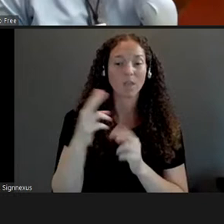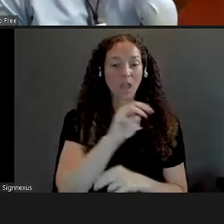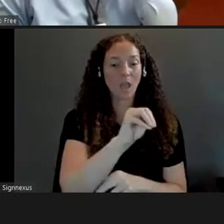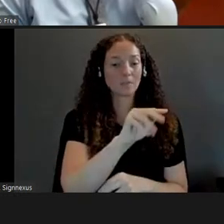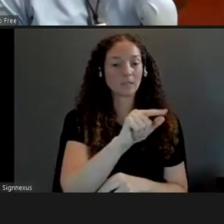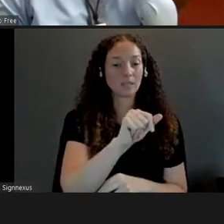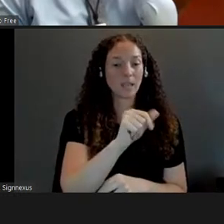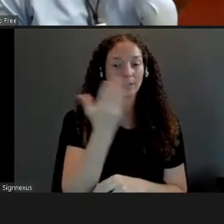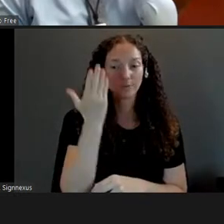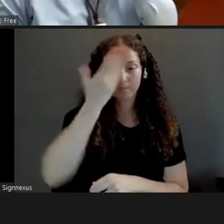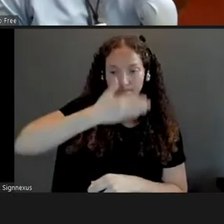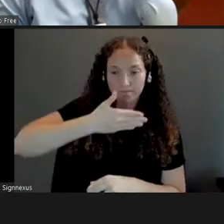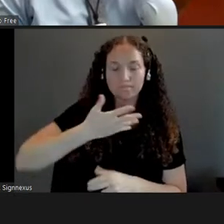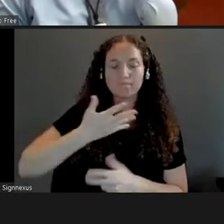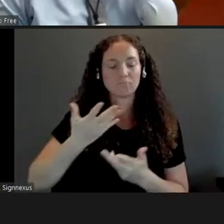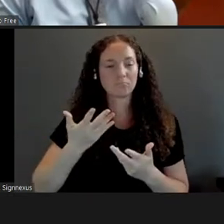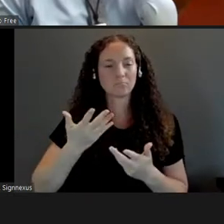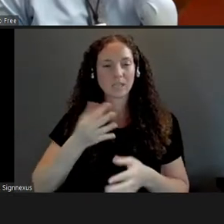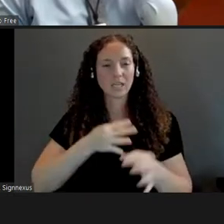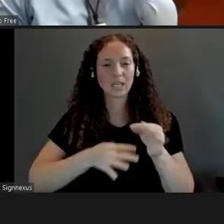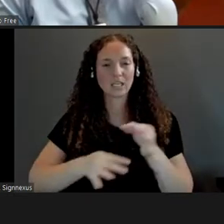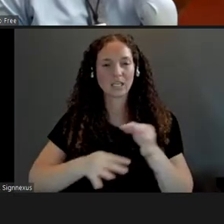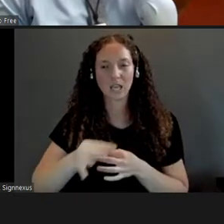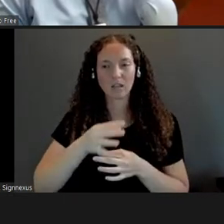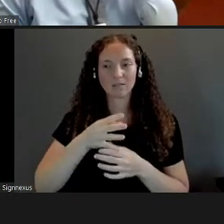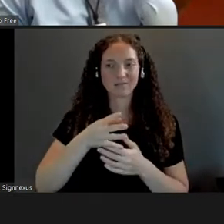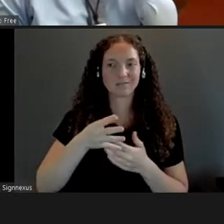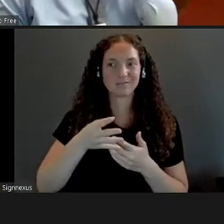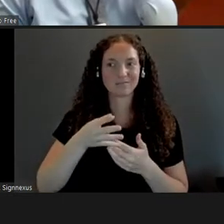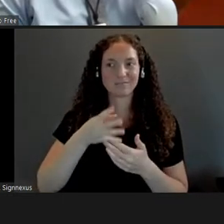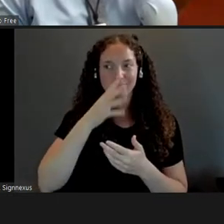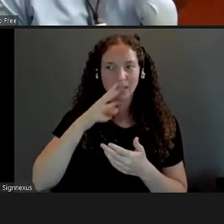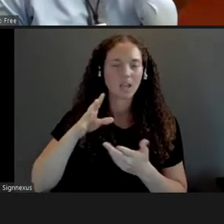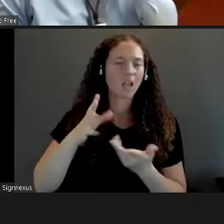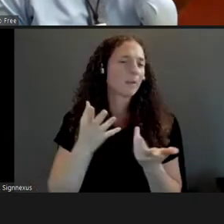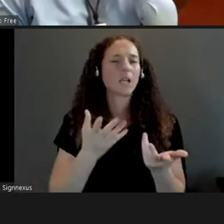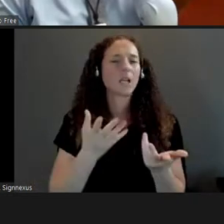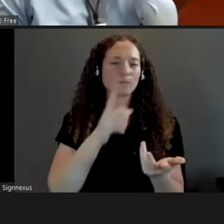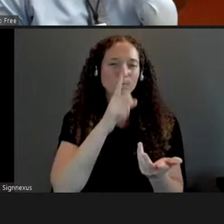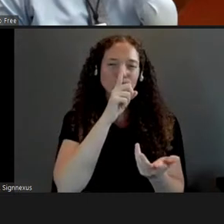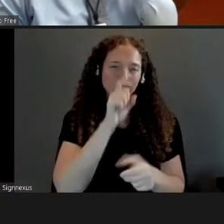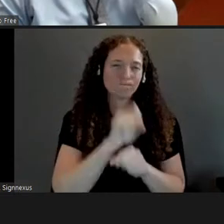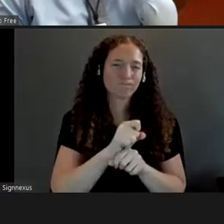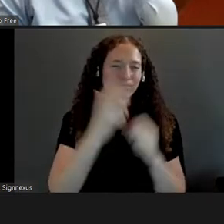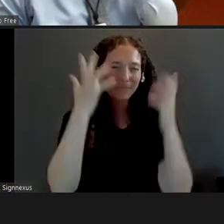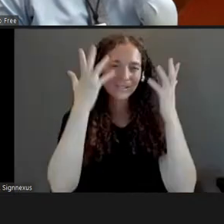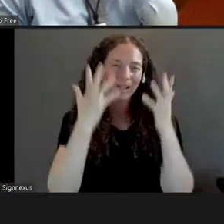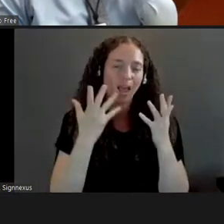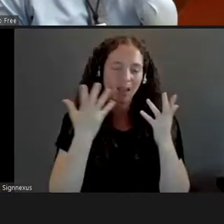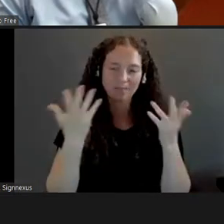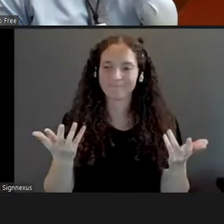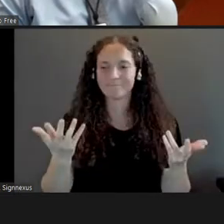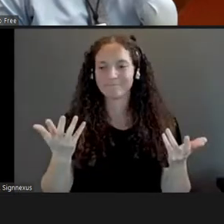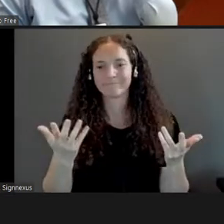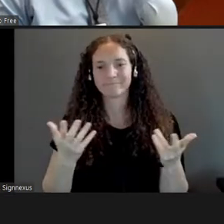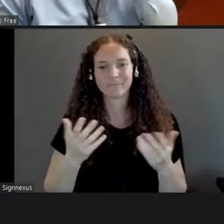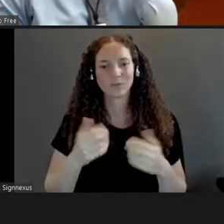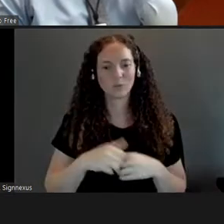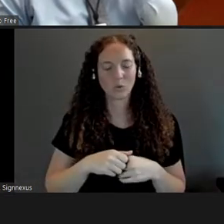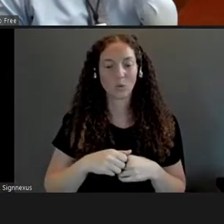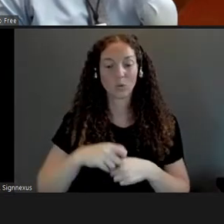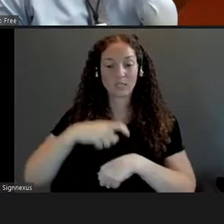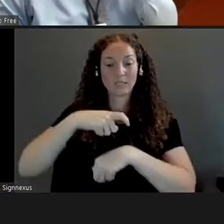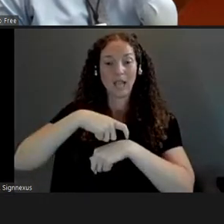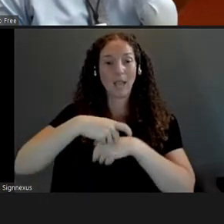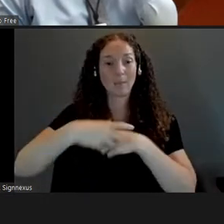MTA rather than, this was rather sad to see that the amount of times that are being added